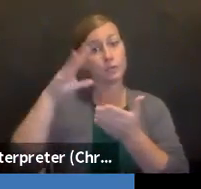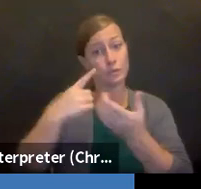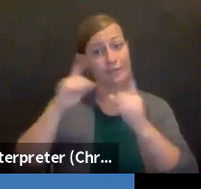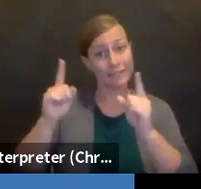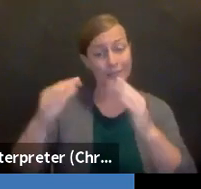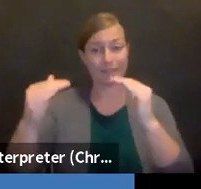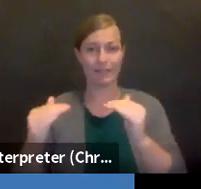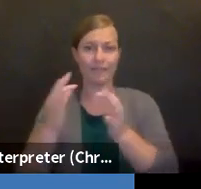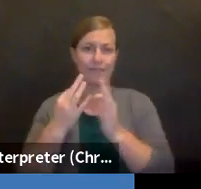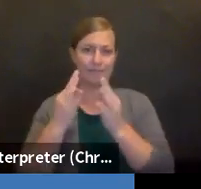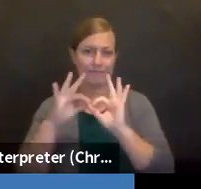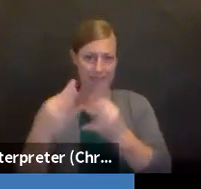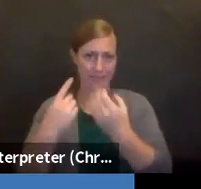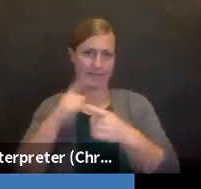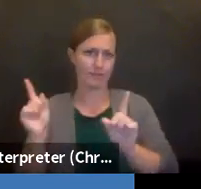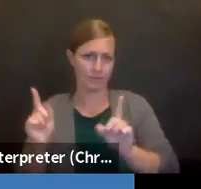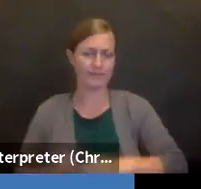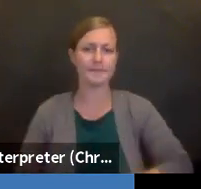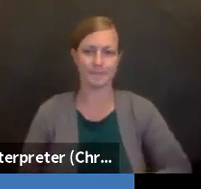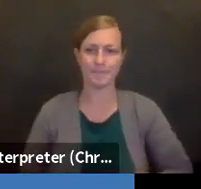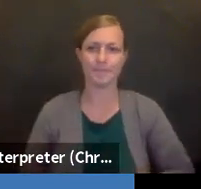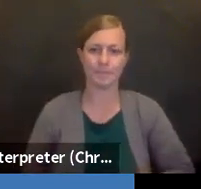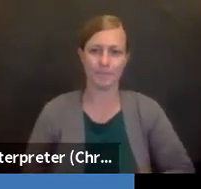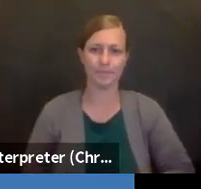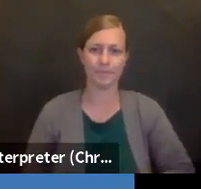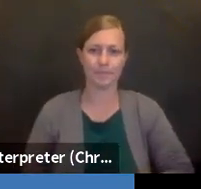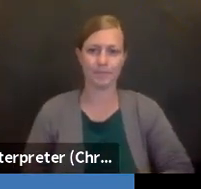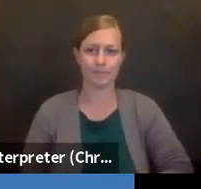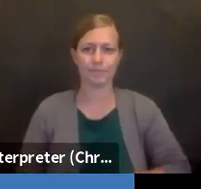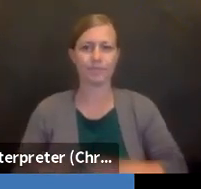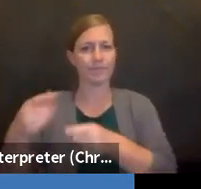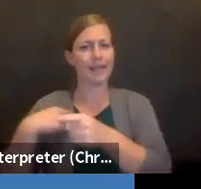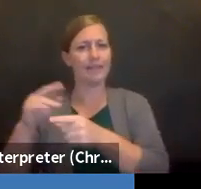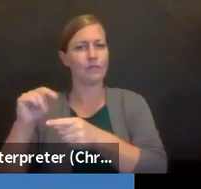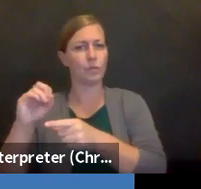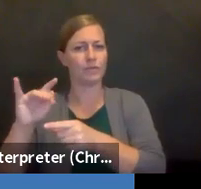family announcements. We also have a notification center here.